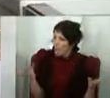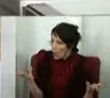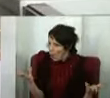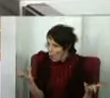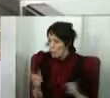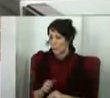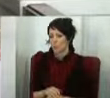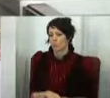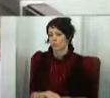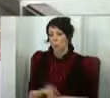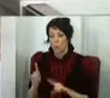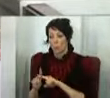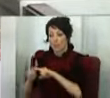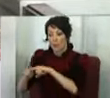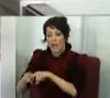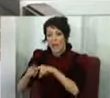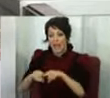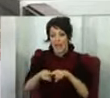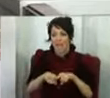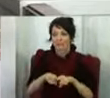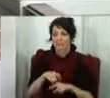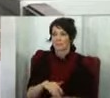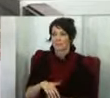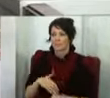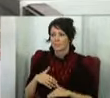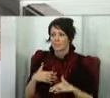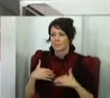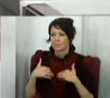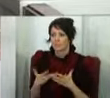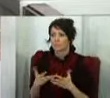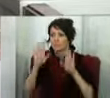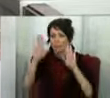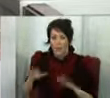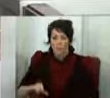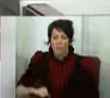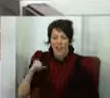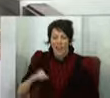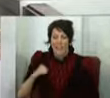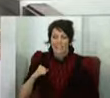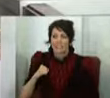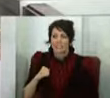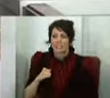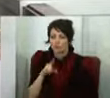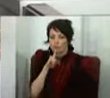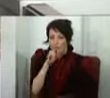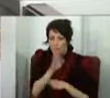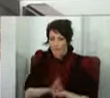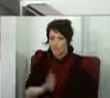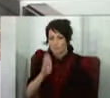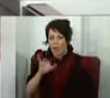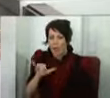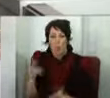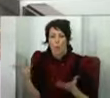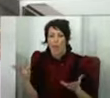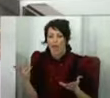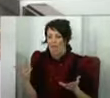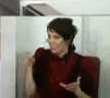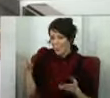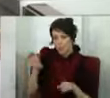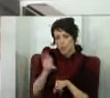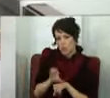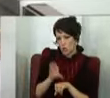What we rely and take great pride in, and I'm quite blessed by, is this